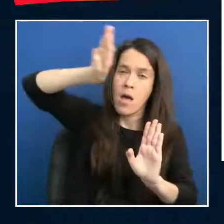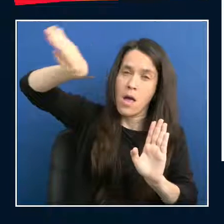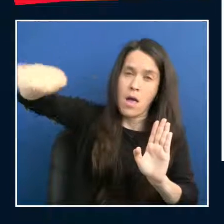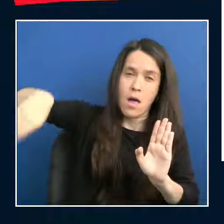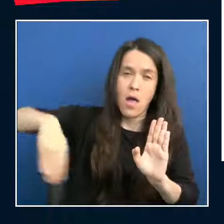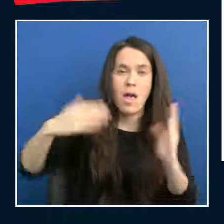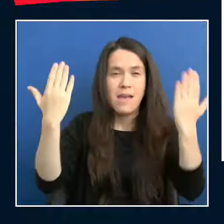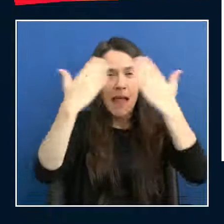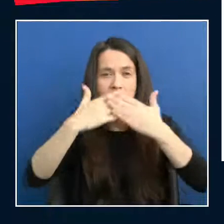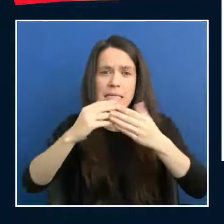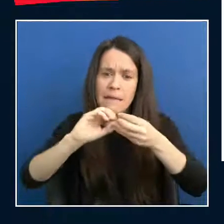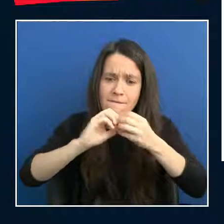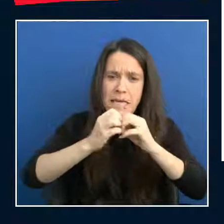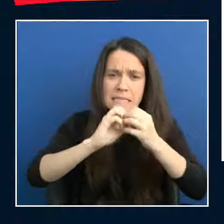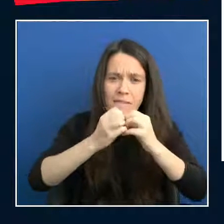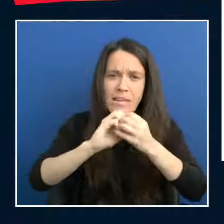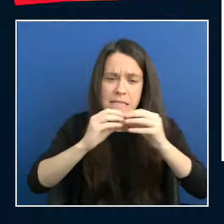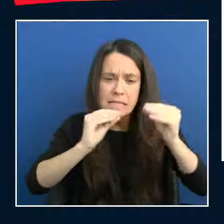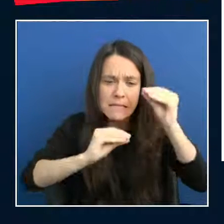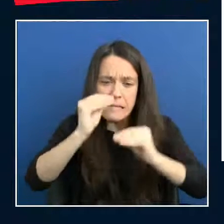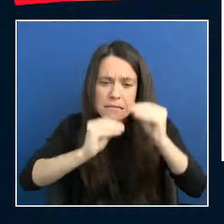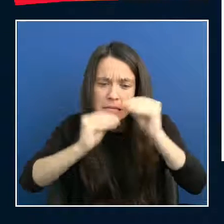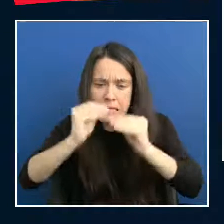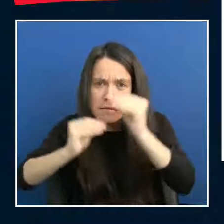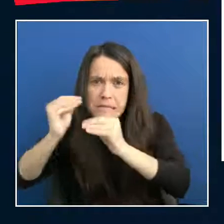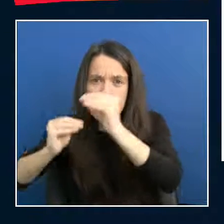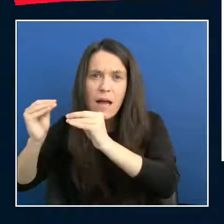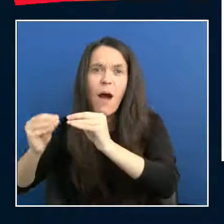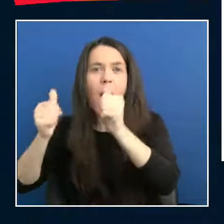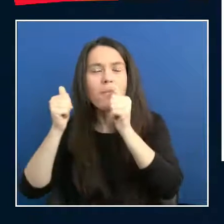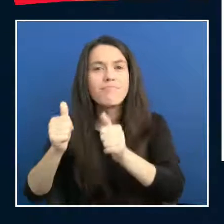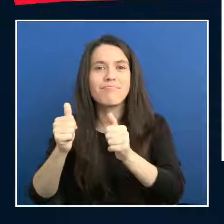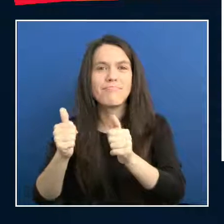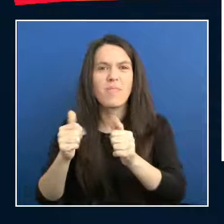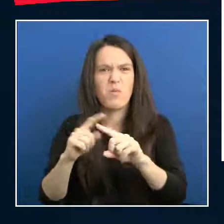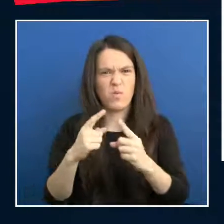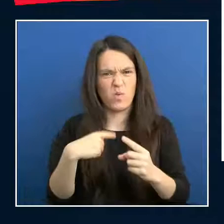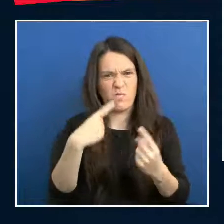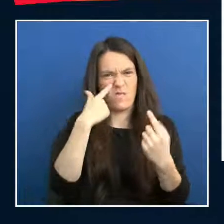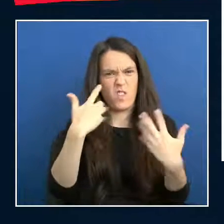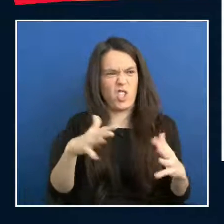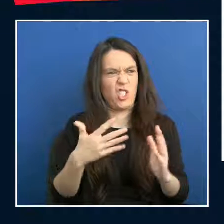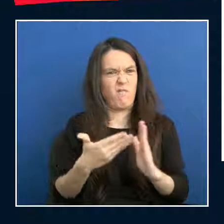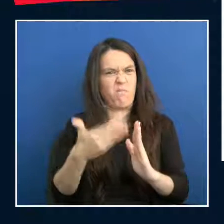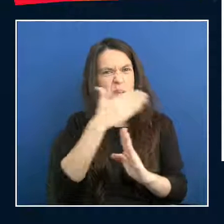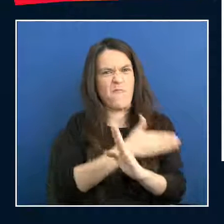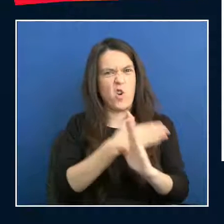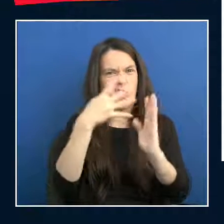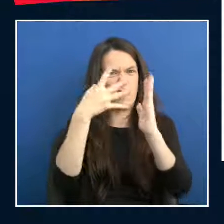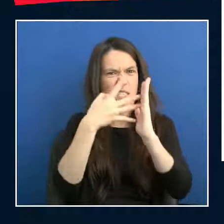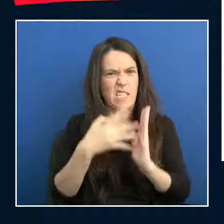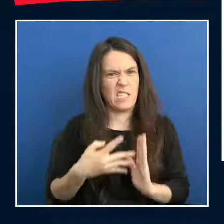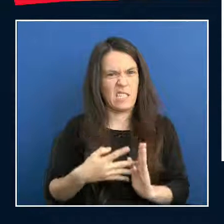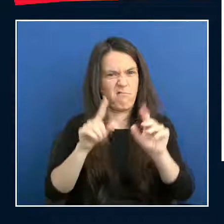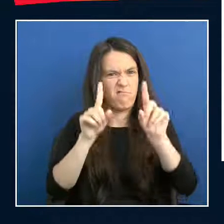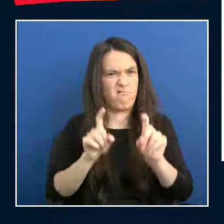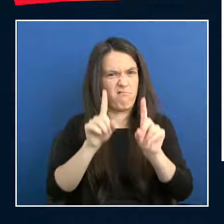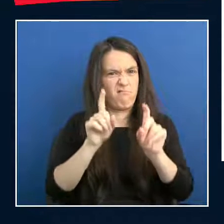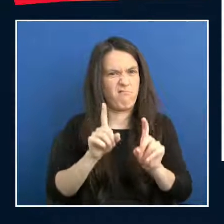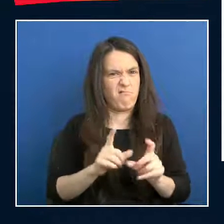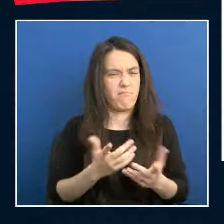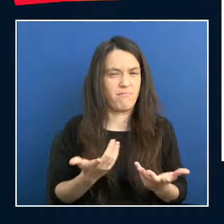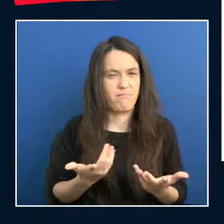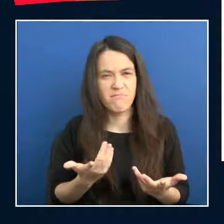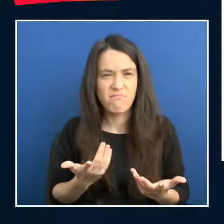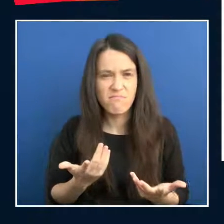bug fixings and so on. And I was yeah, but we have tested in advance. And they're yeah, Sandra, you're very junior, so you